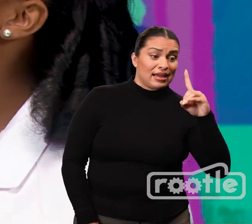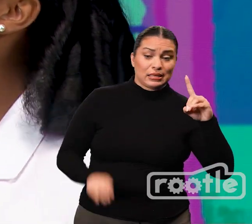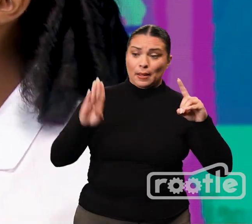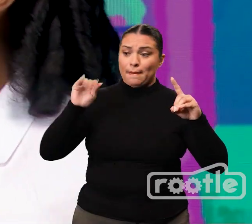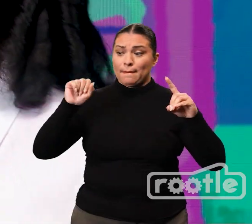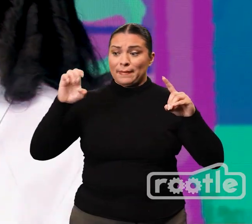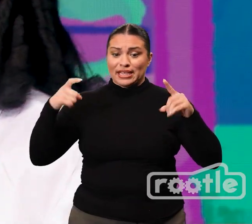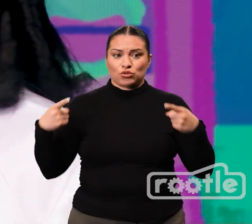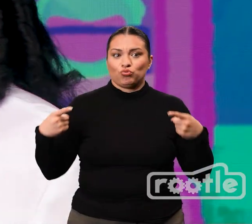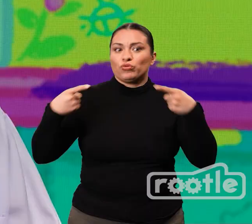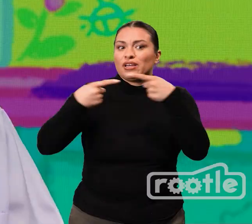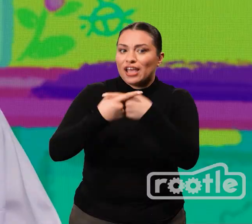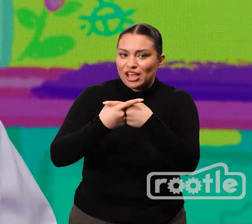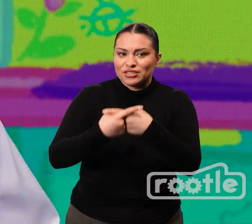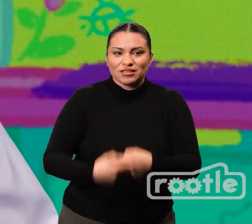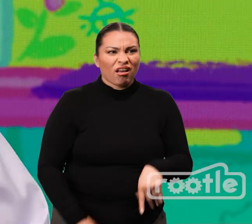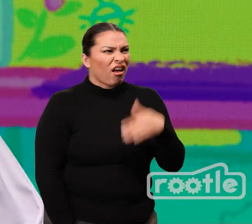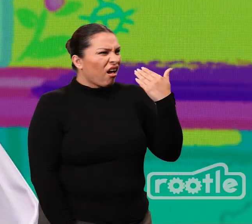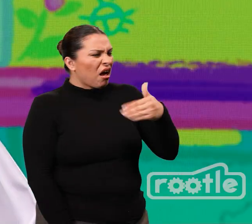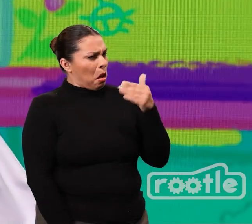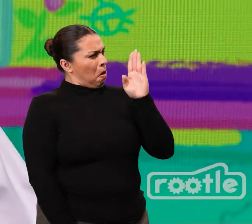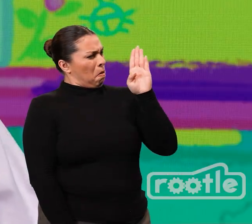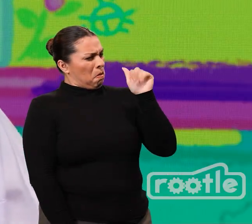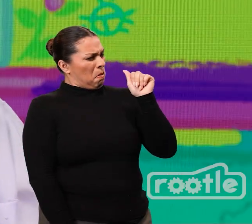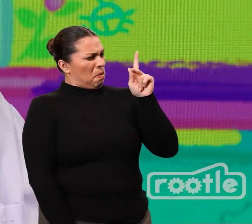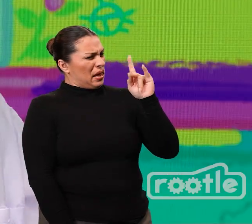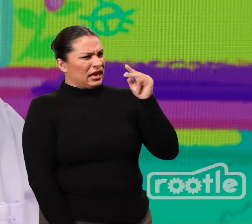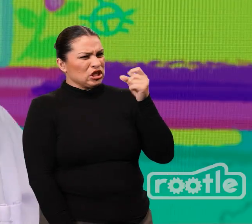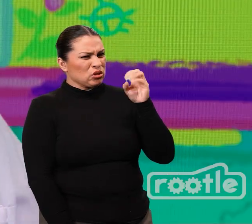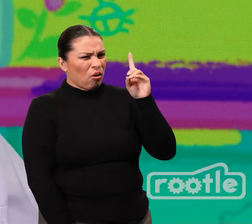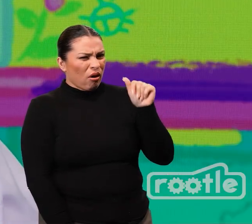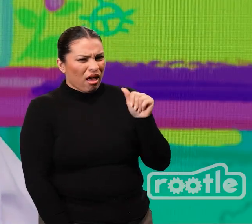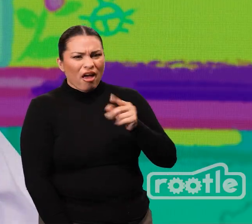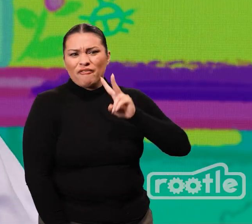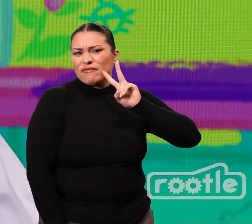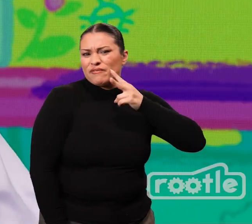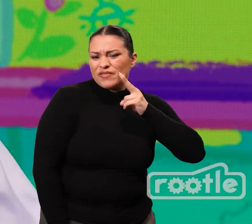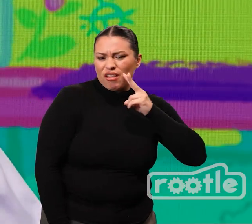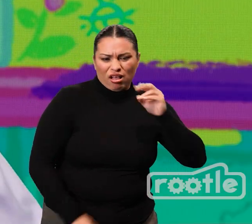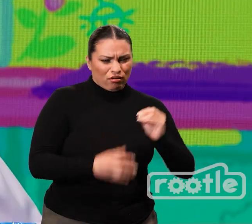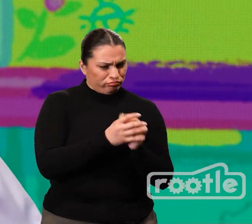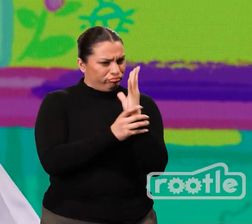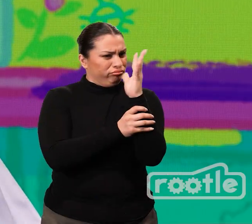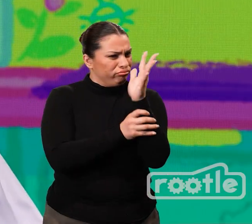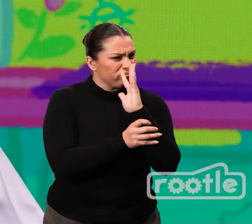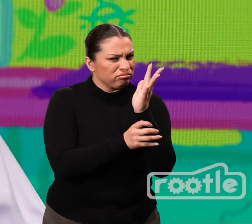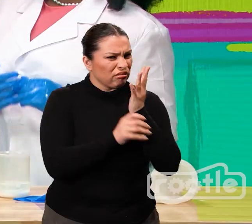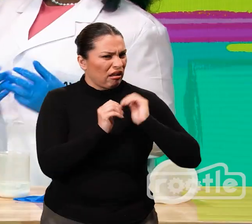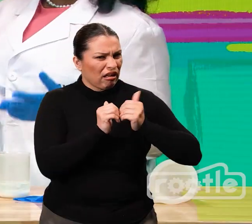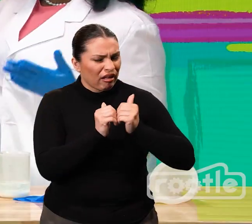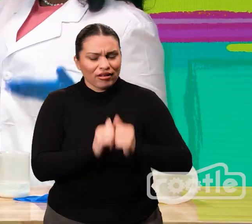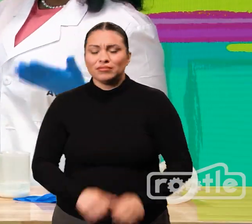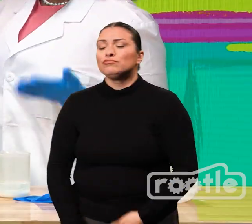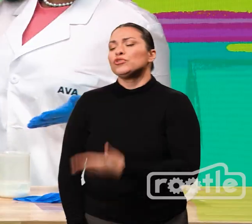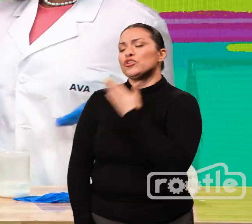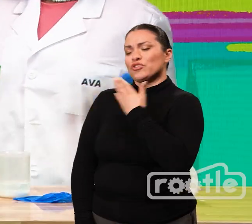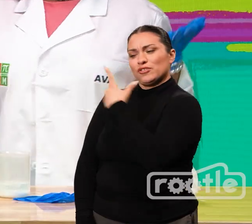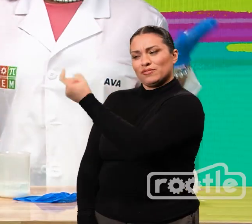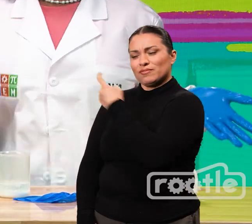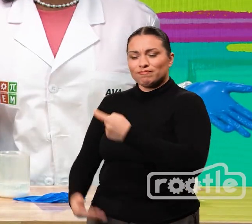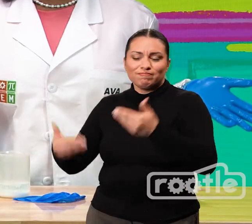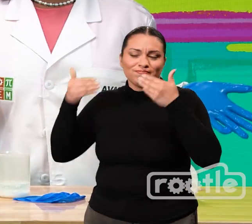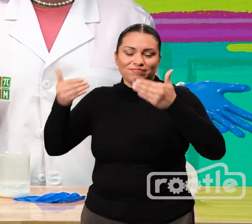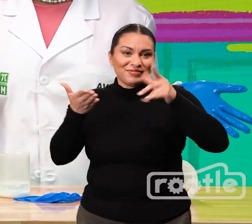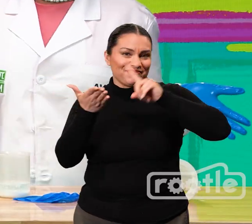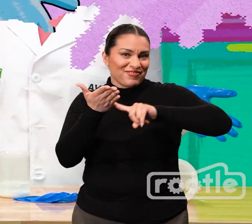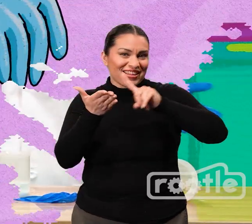an acid-base reaction. That's so cool, but why did baking soda and vinegar blow up the glove? That's a big question.